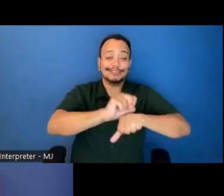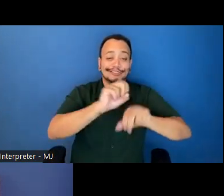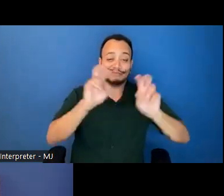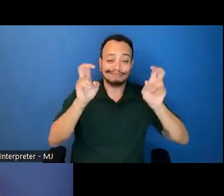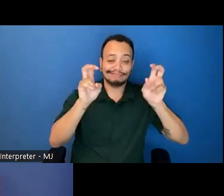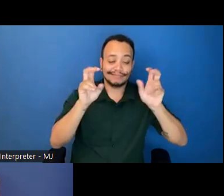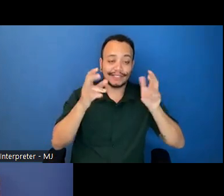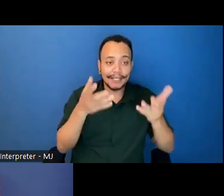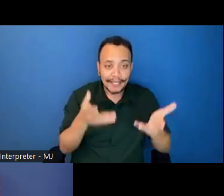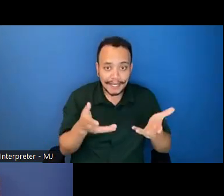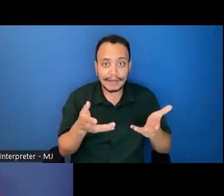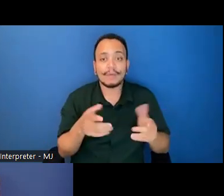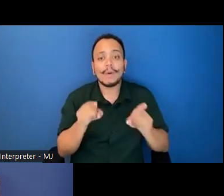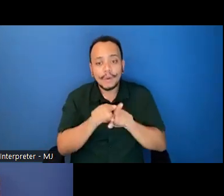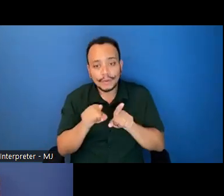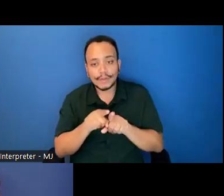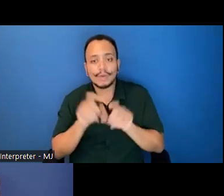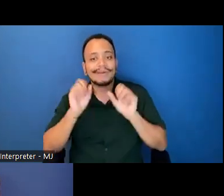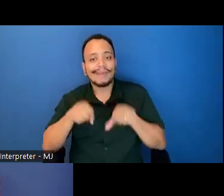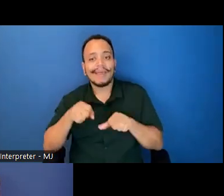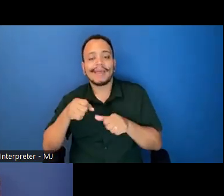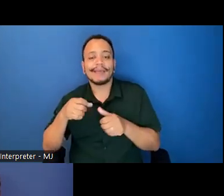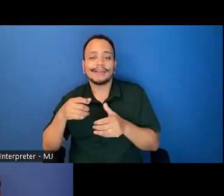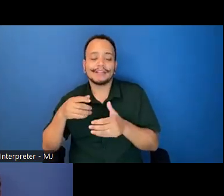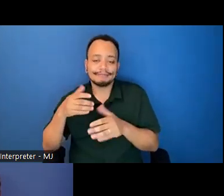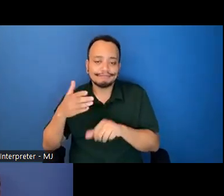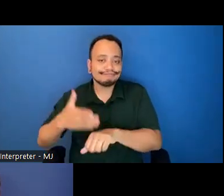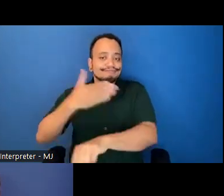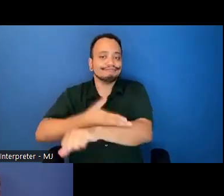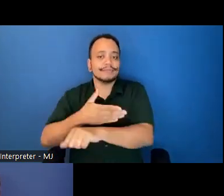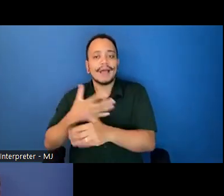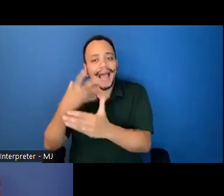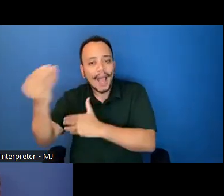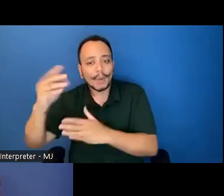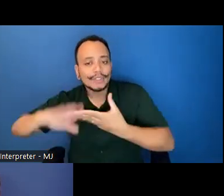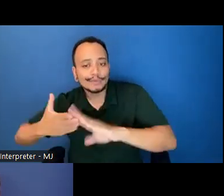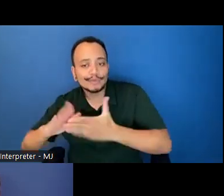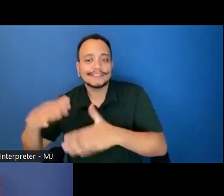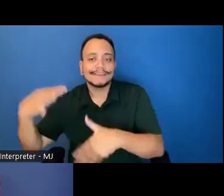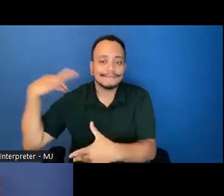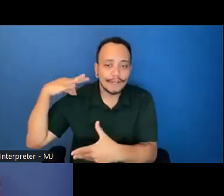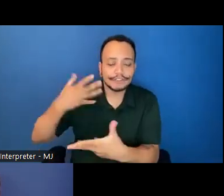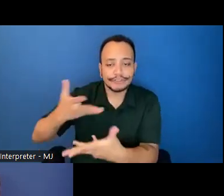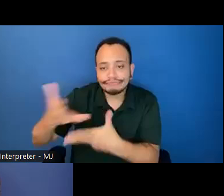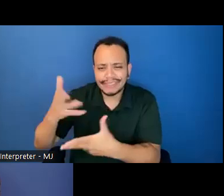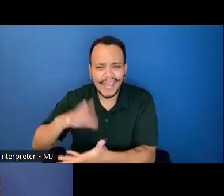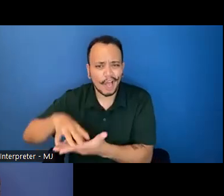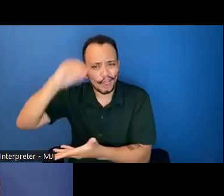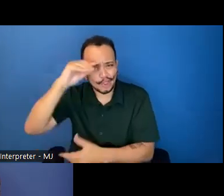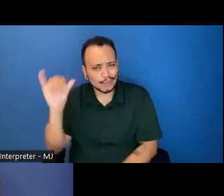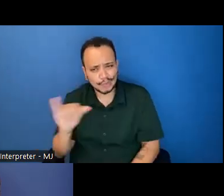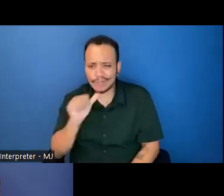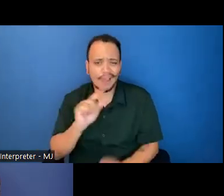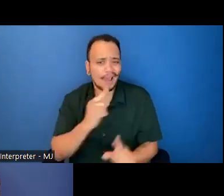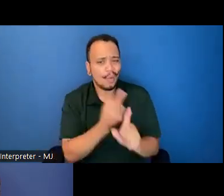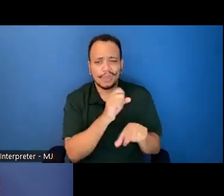um, we can gain skills through volunteering, because there are lots of organizations